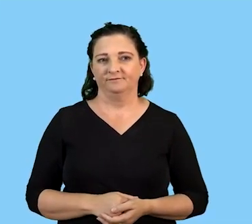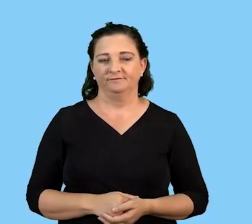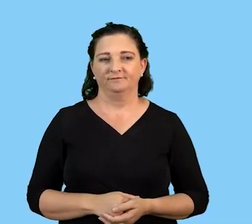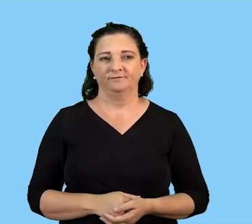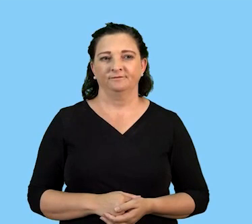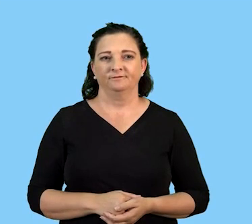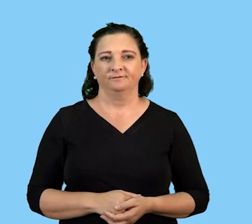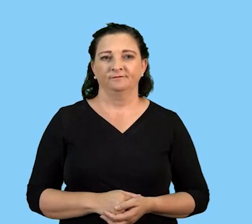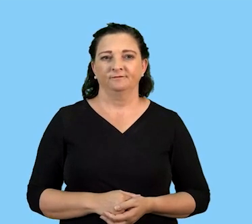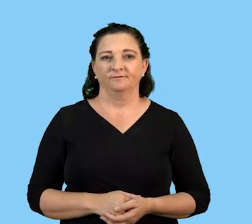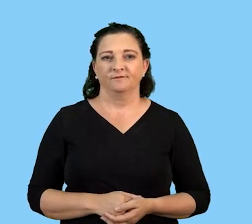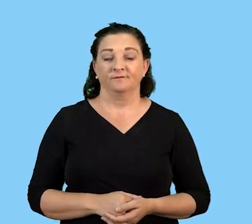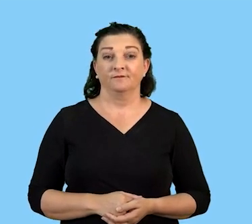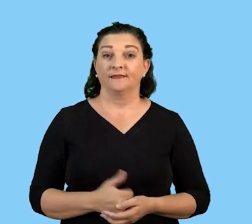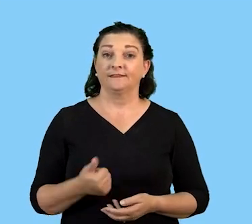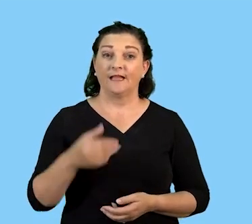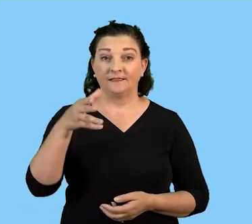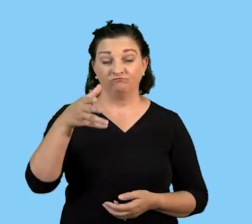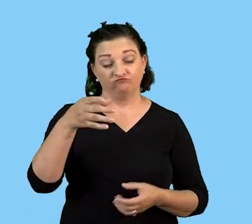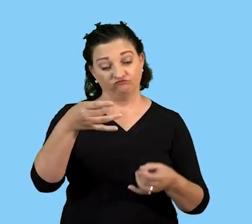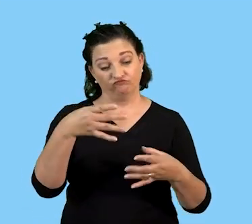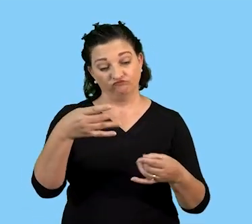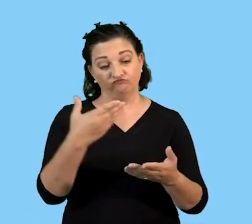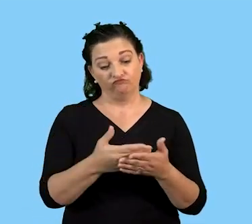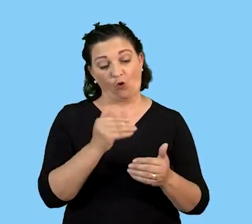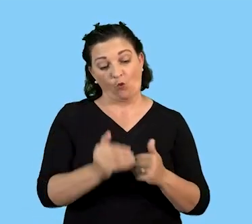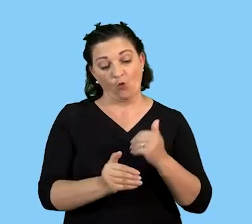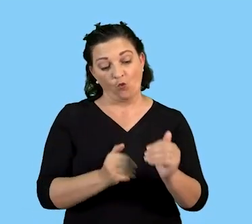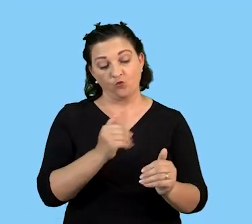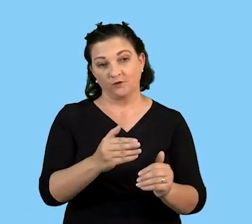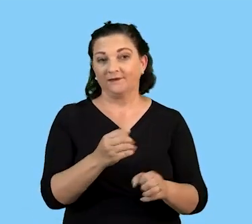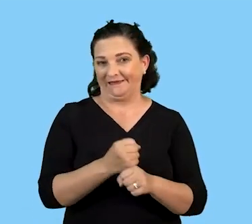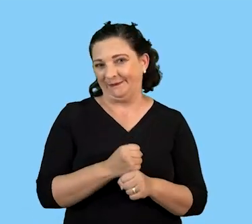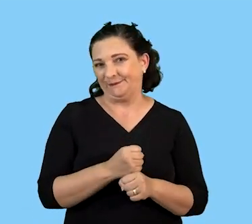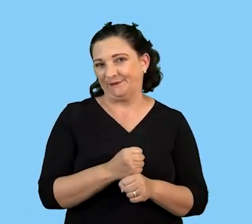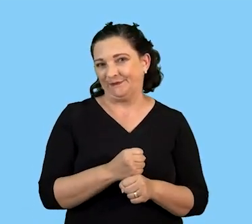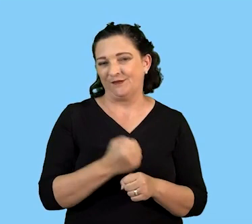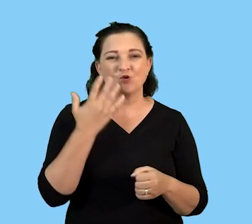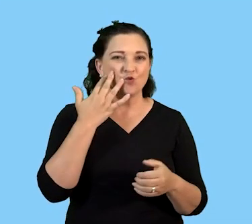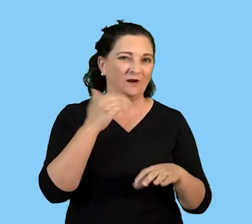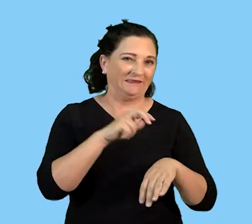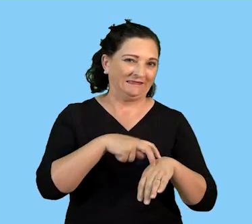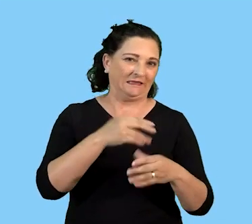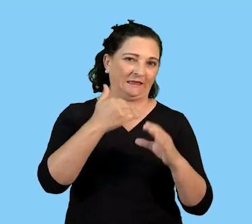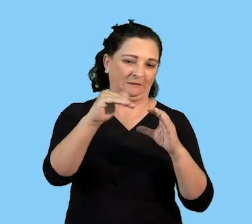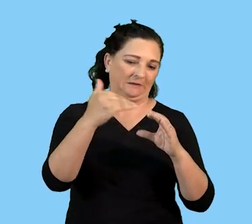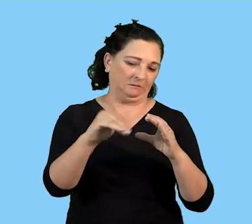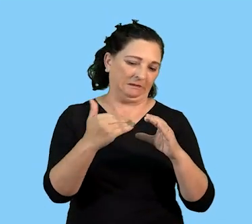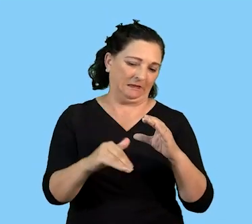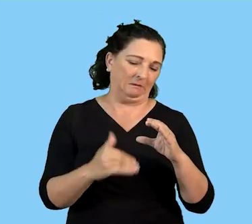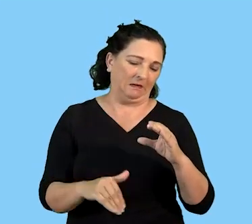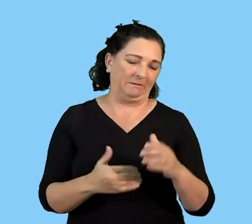of activities. Keeps information in order that it has to be in. So timelines assist as it